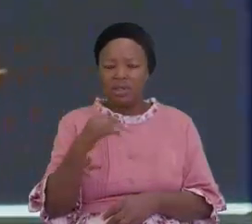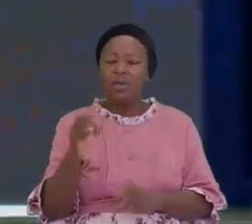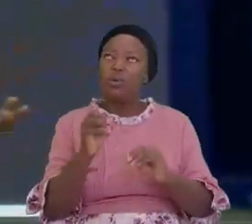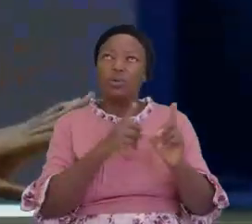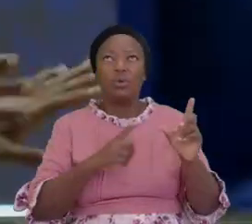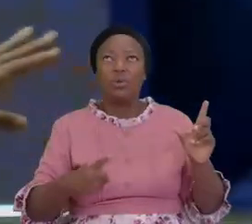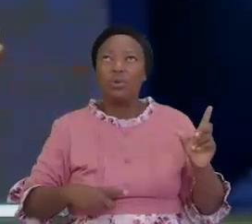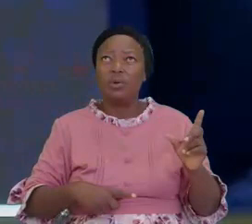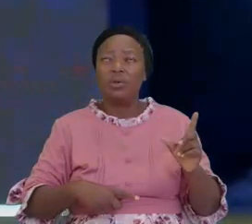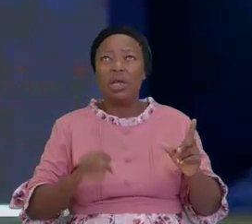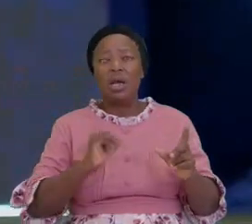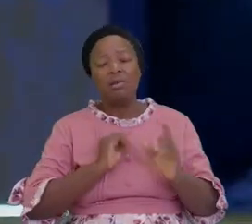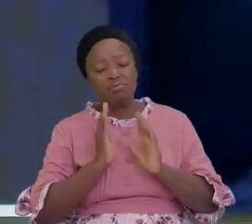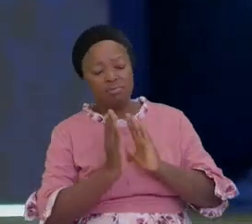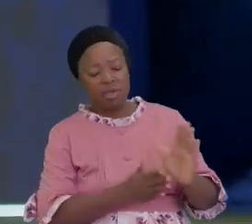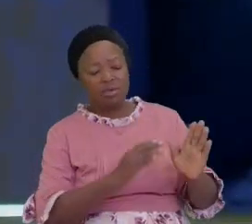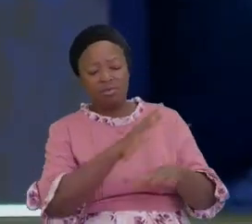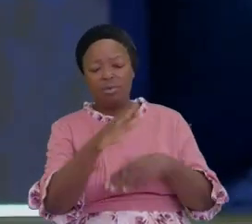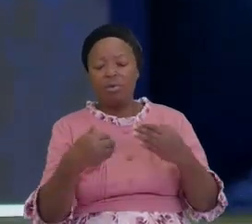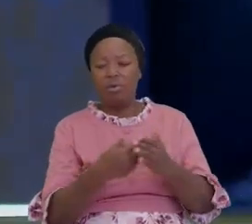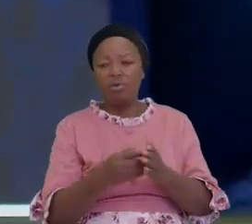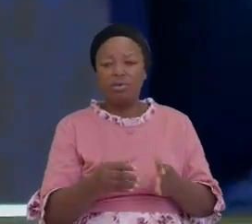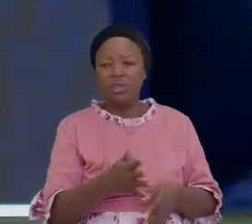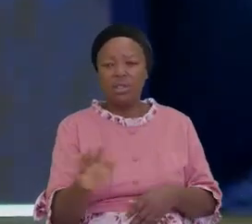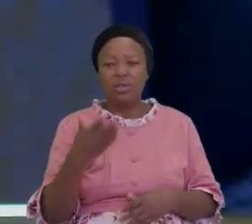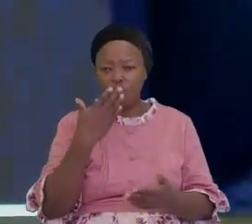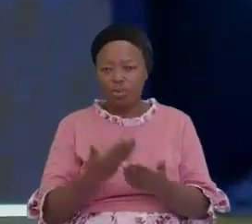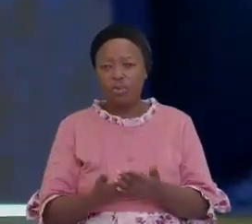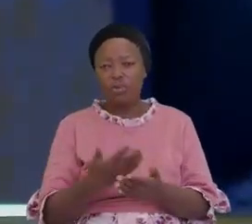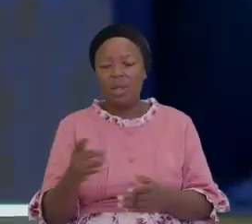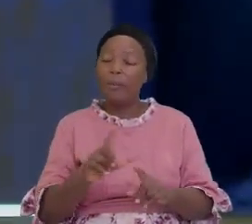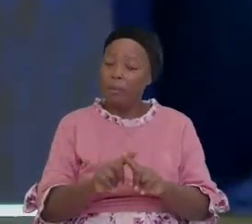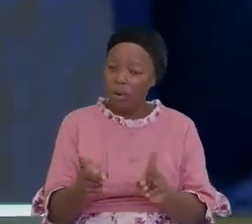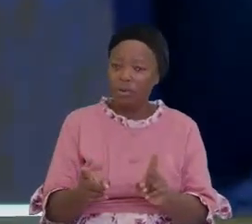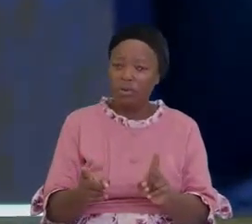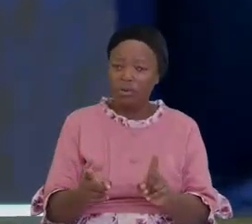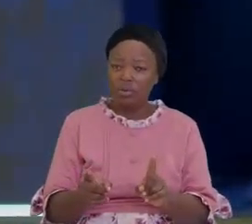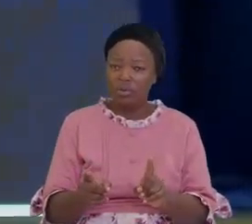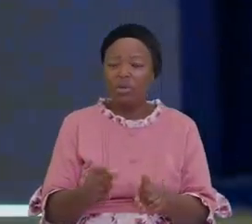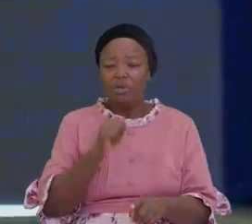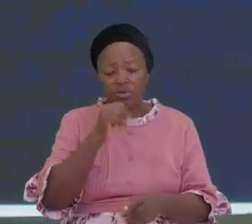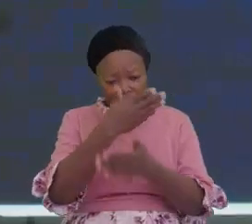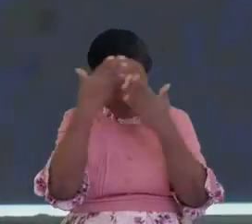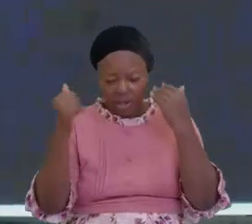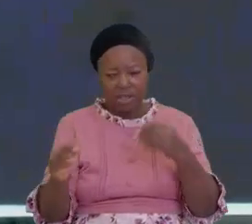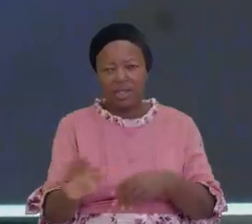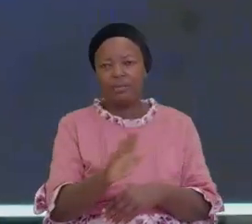I abandon all these good things, but not productive.